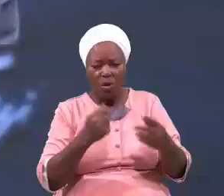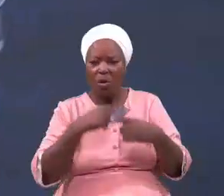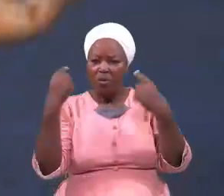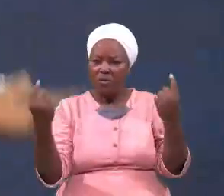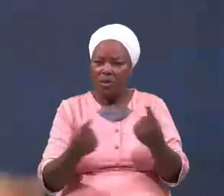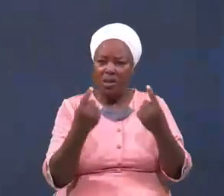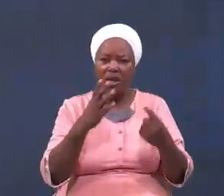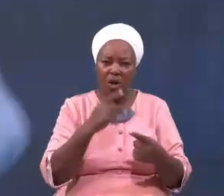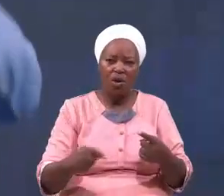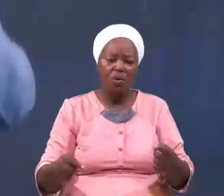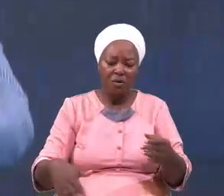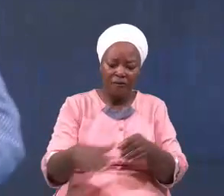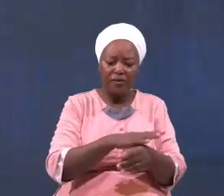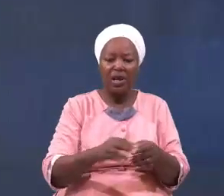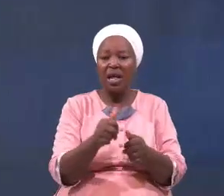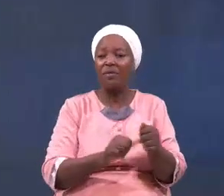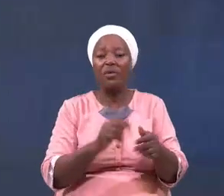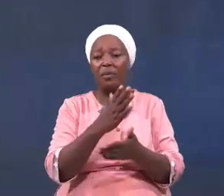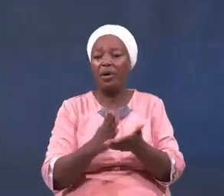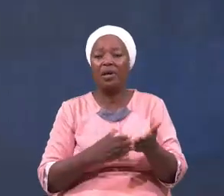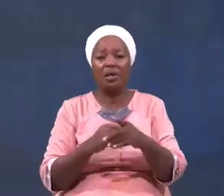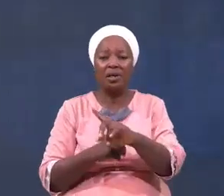leaven the whole lump?